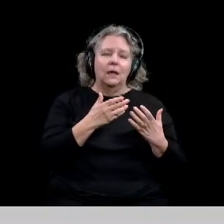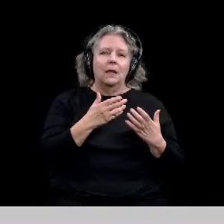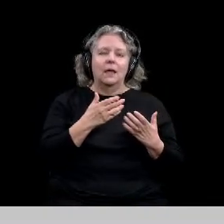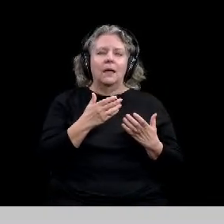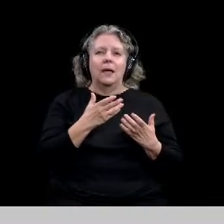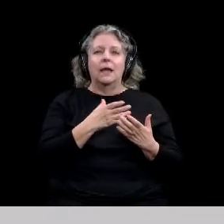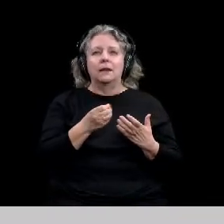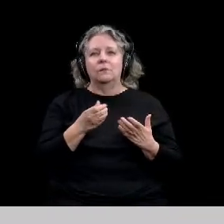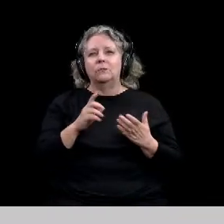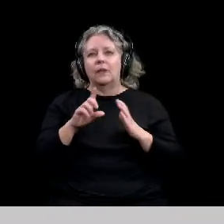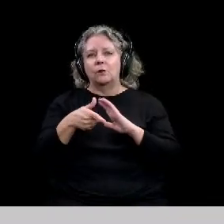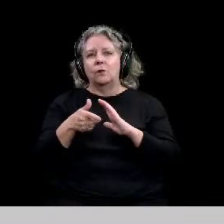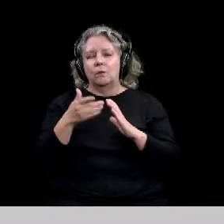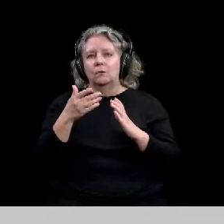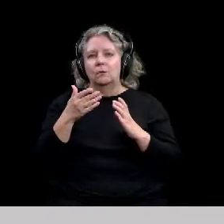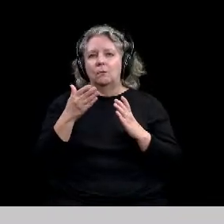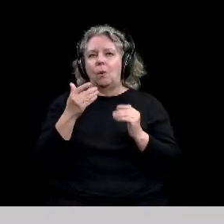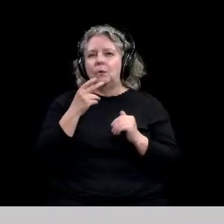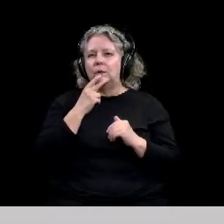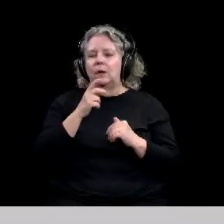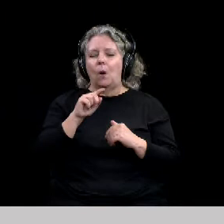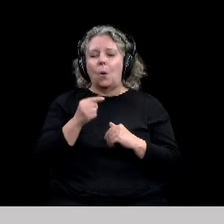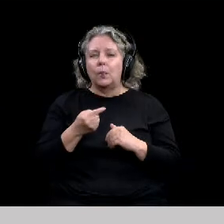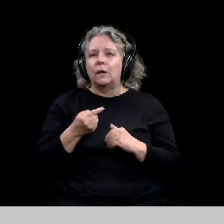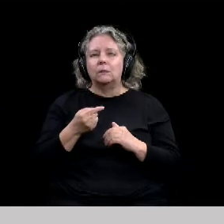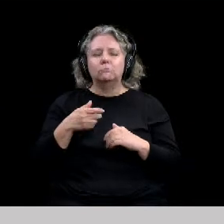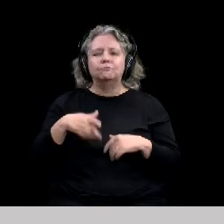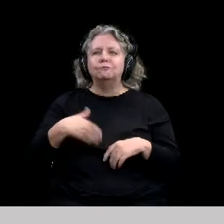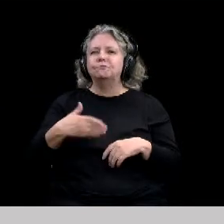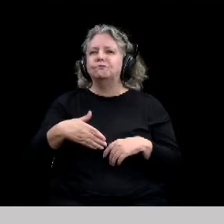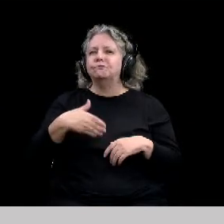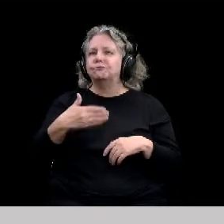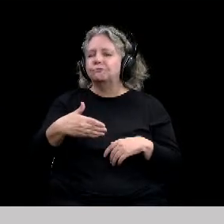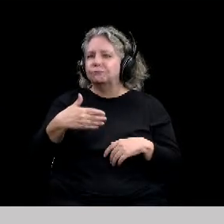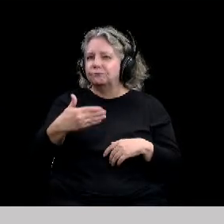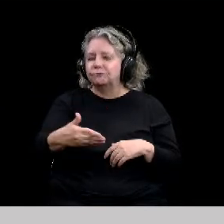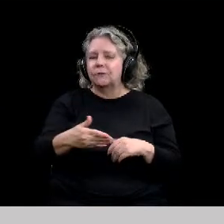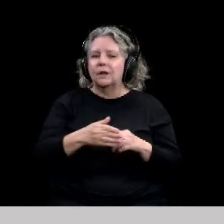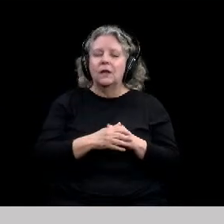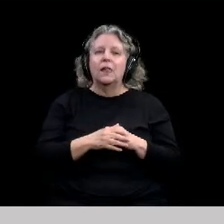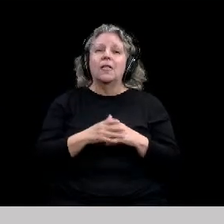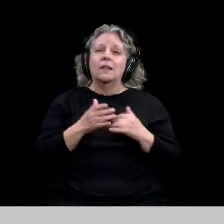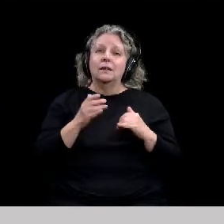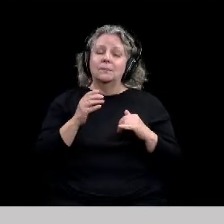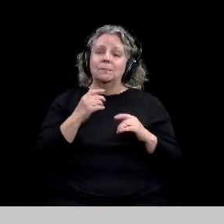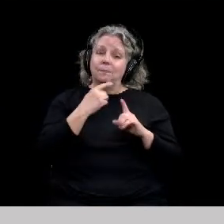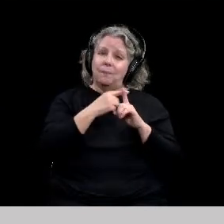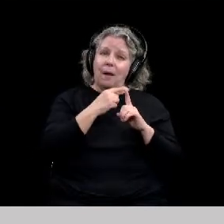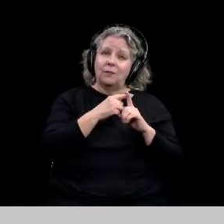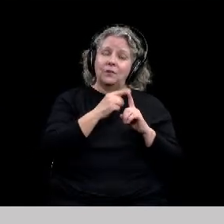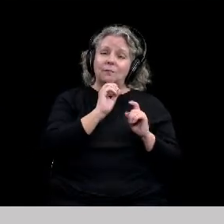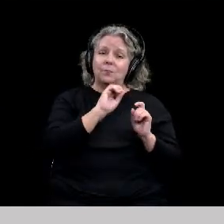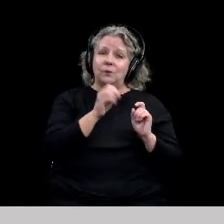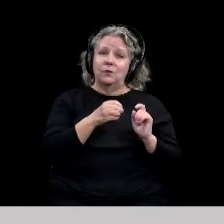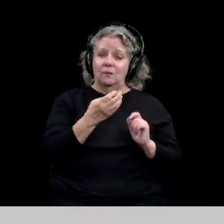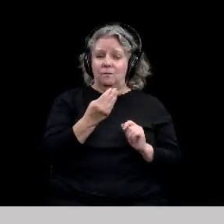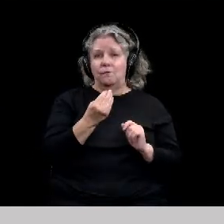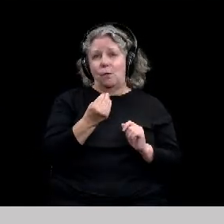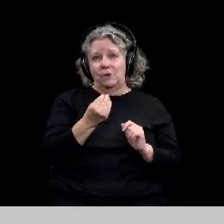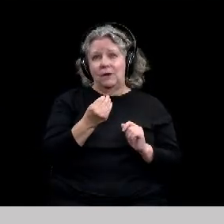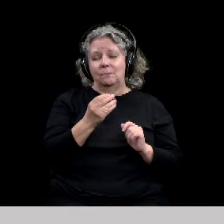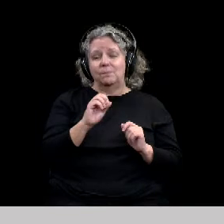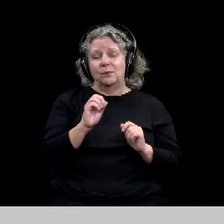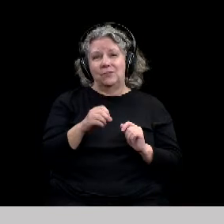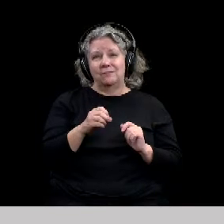We still have a positivity rate that's 14%, which is higher than we want to see it. We'd like to get that positivity